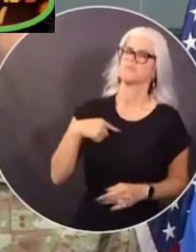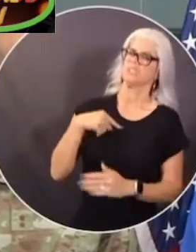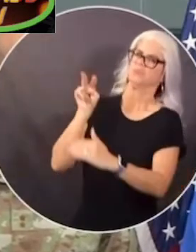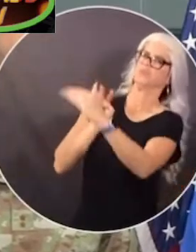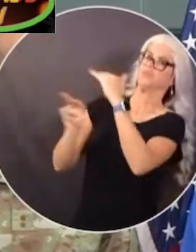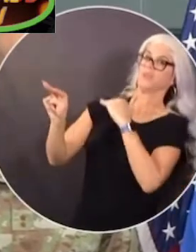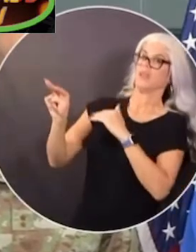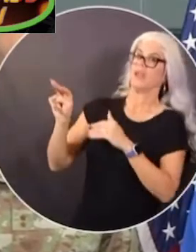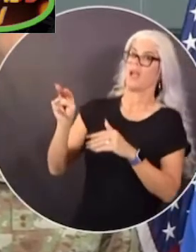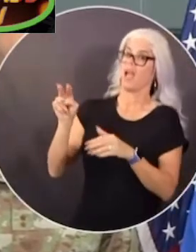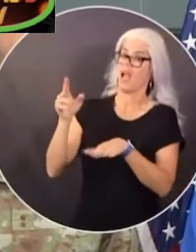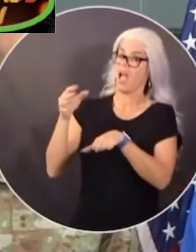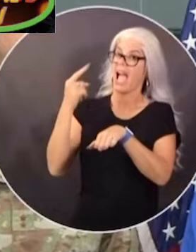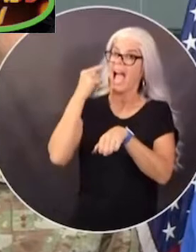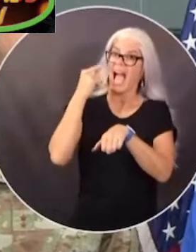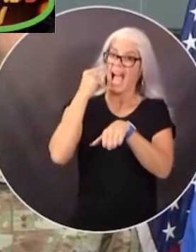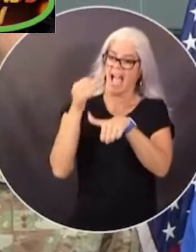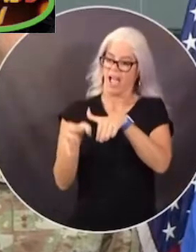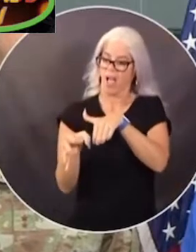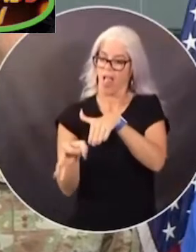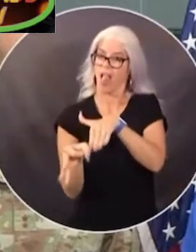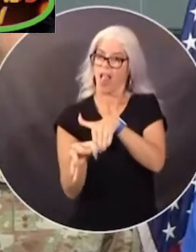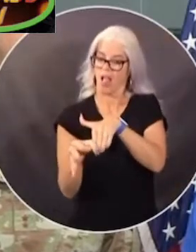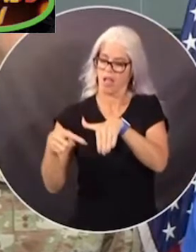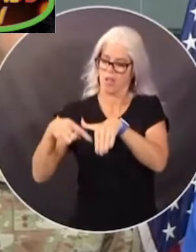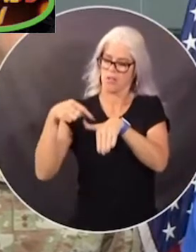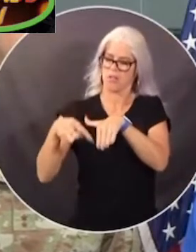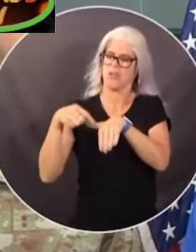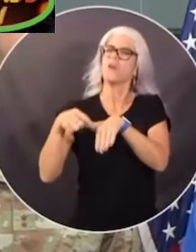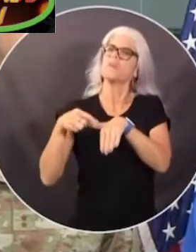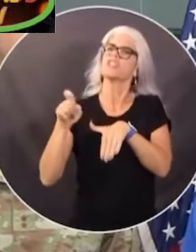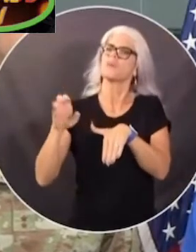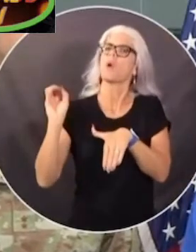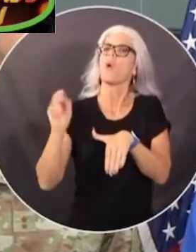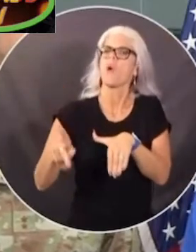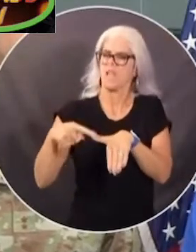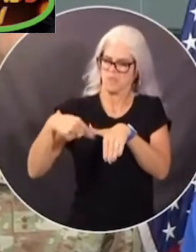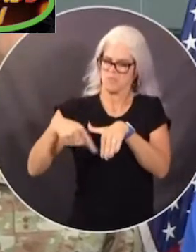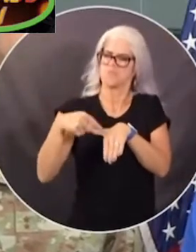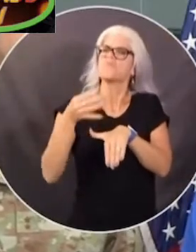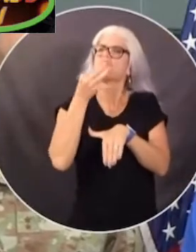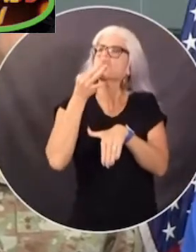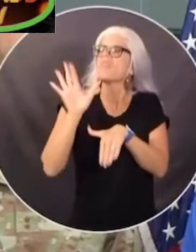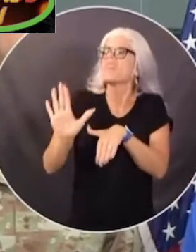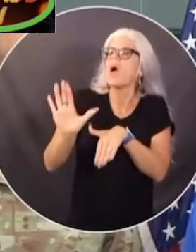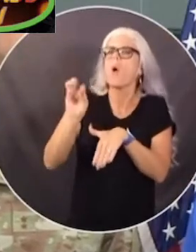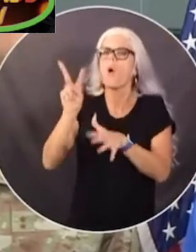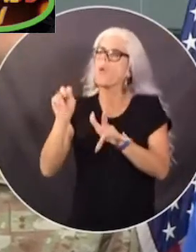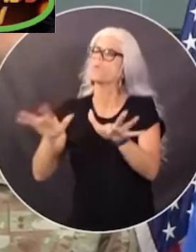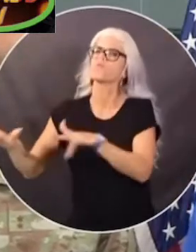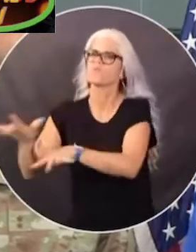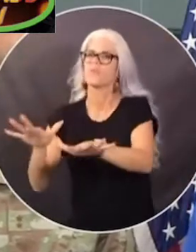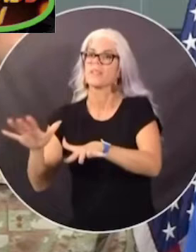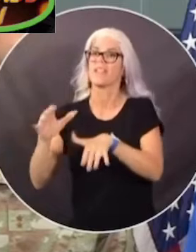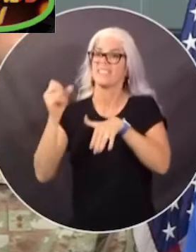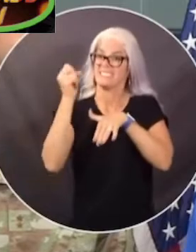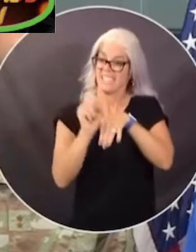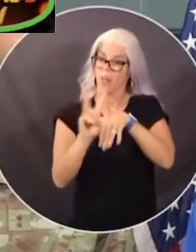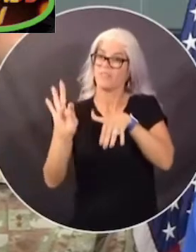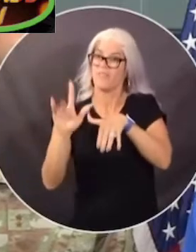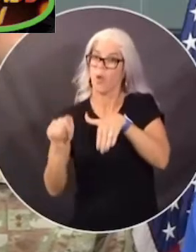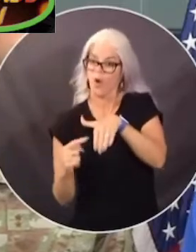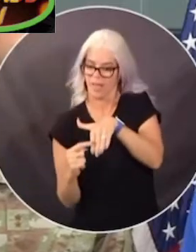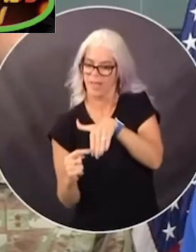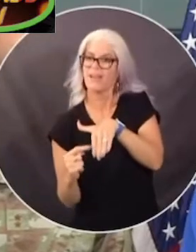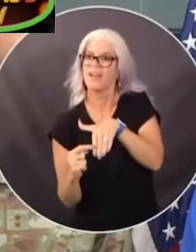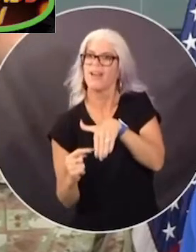probably the local responders are gonna be able to handle that. Here in Southwest Florida, you're gonna have all those local responders out,